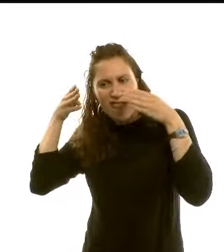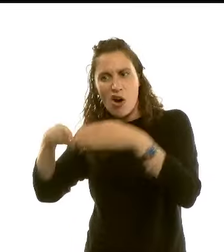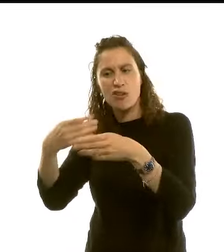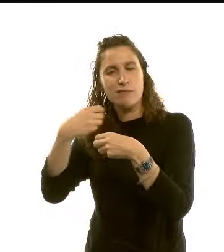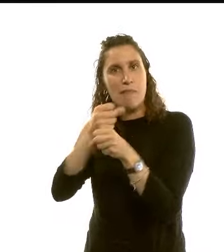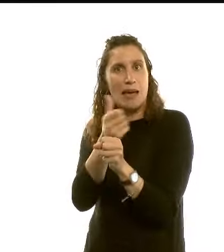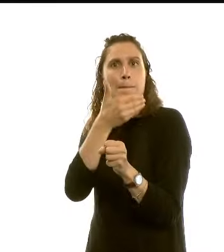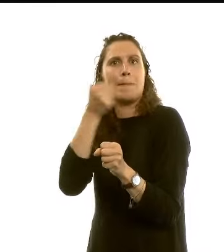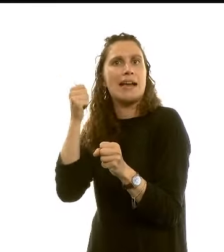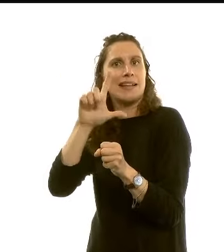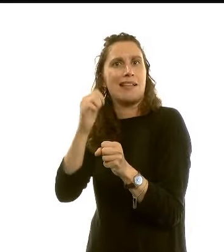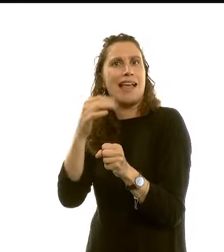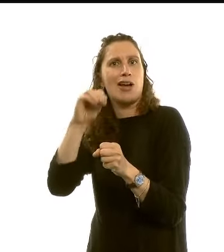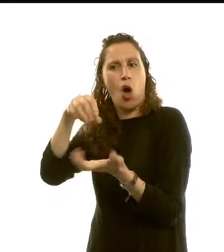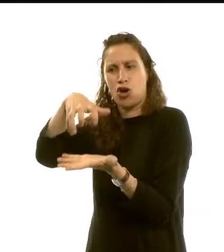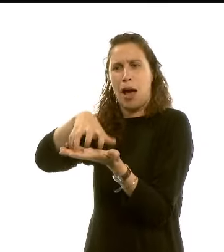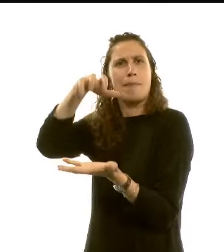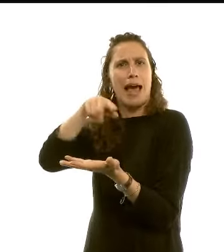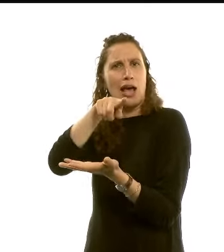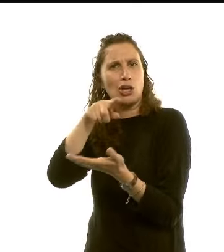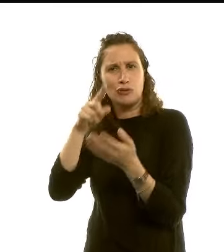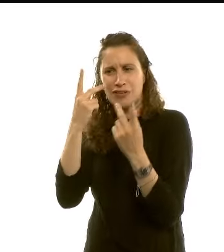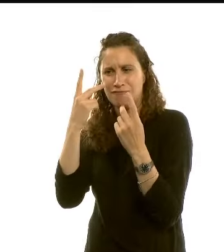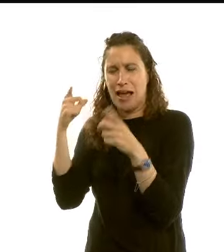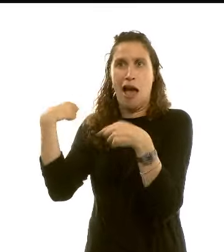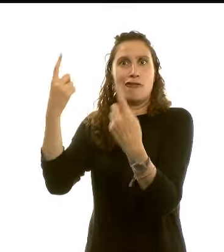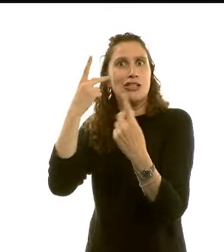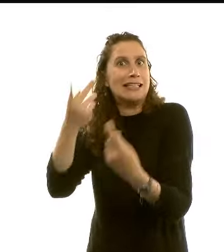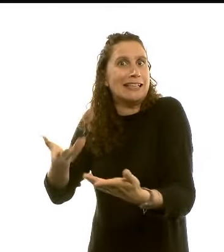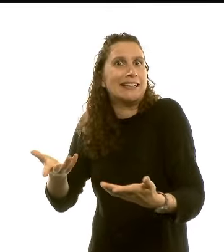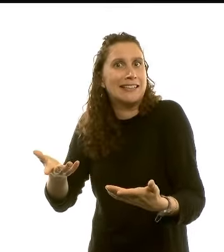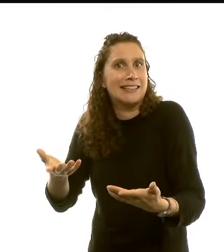the best Lego cupcake that you've ever seen.